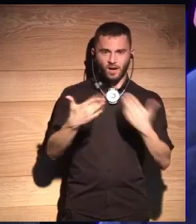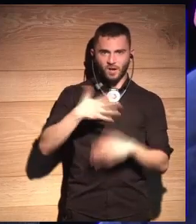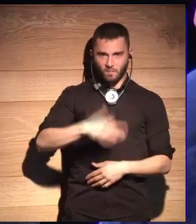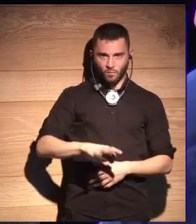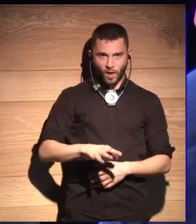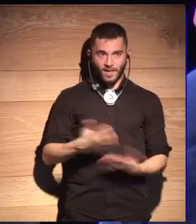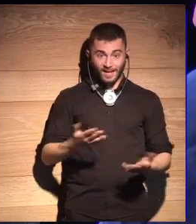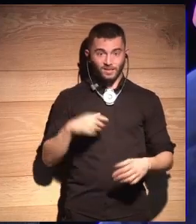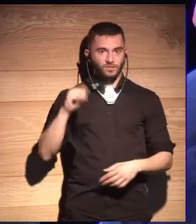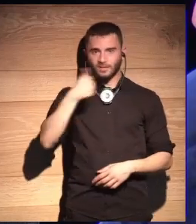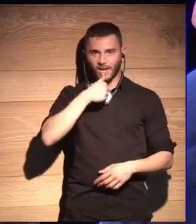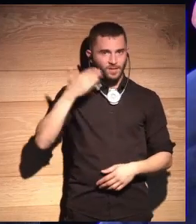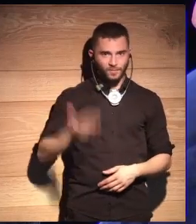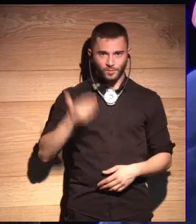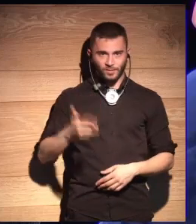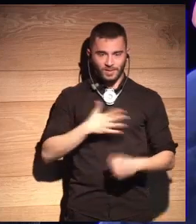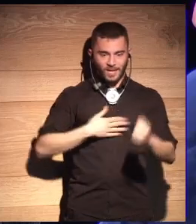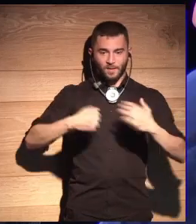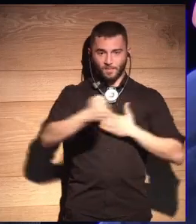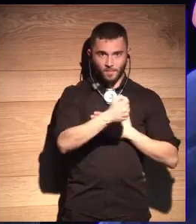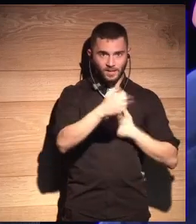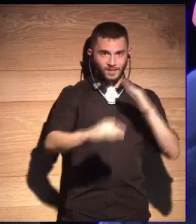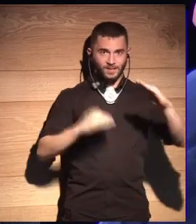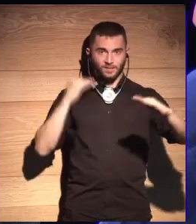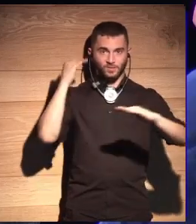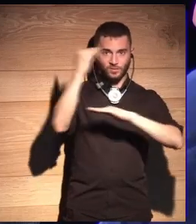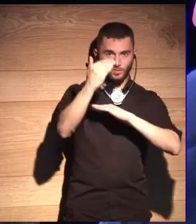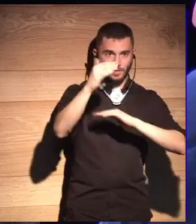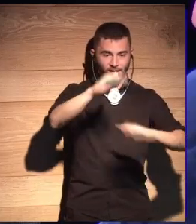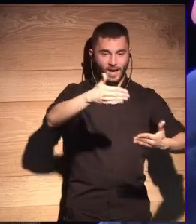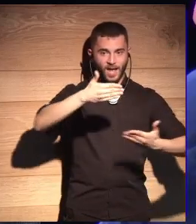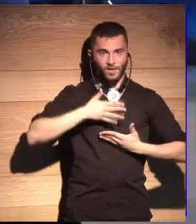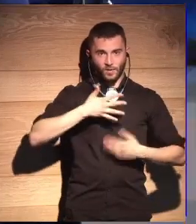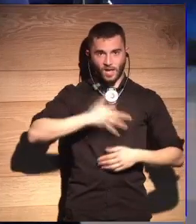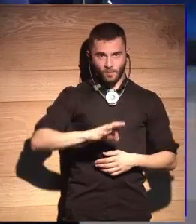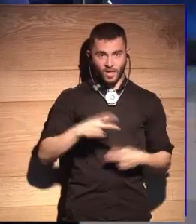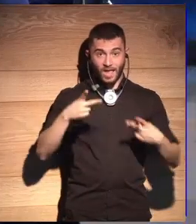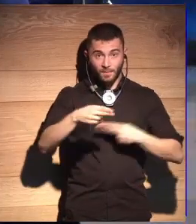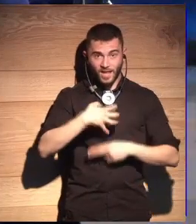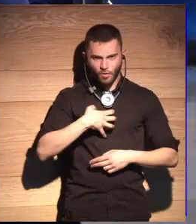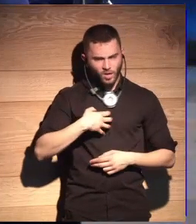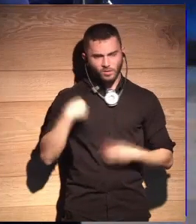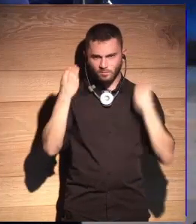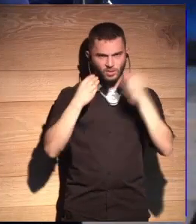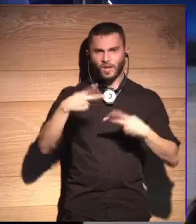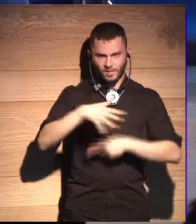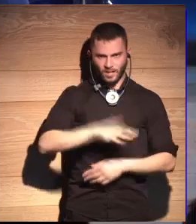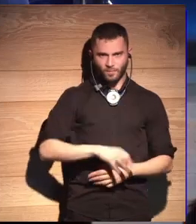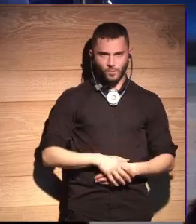a drink. Building empathy and building common meanings is the only thing that can help us overcome